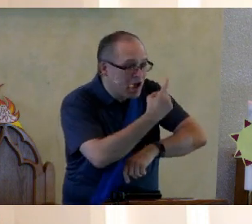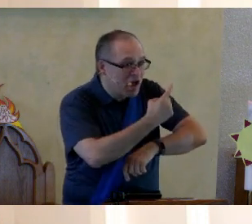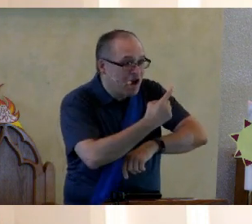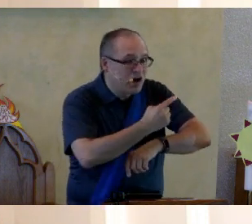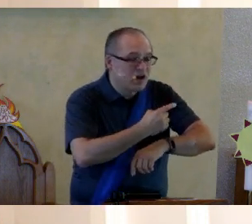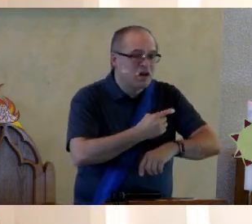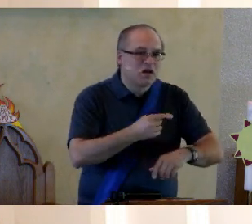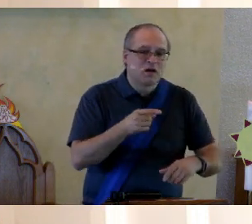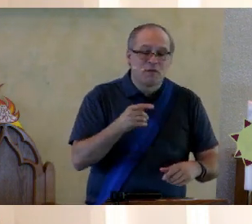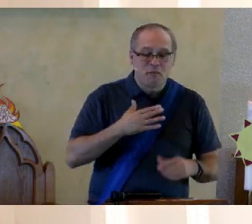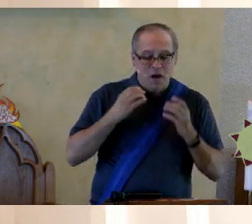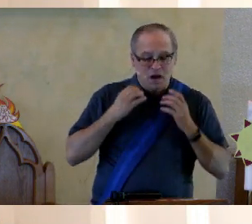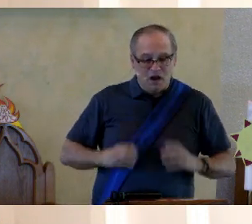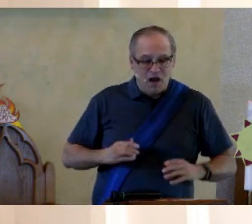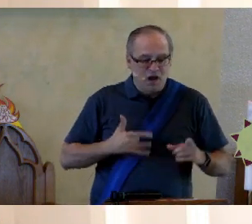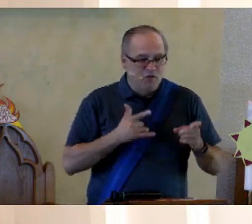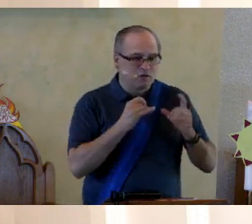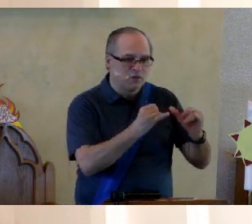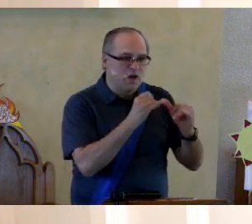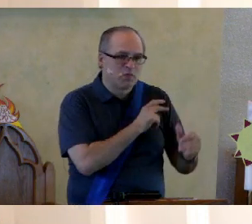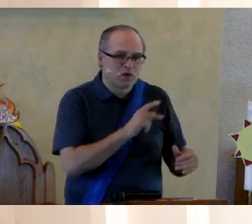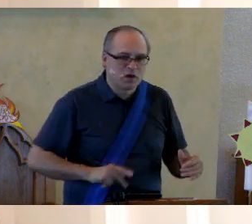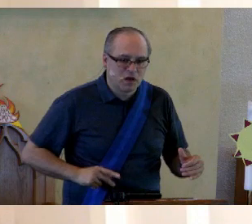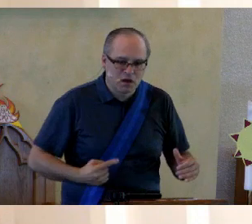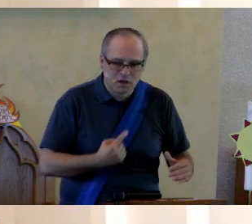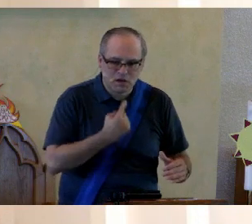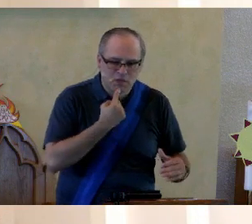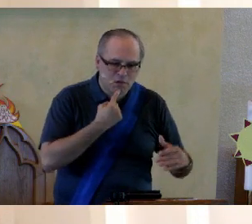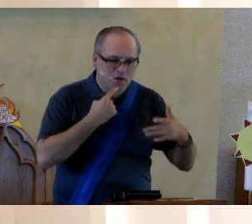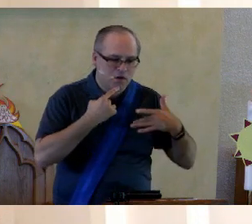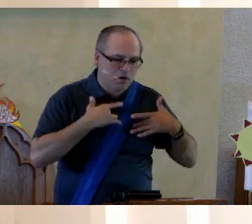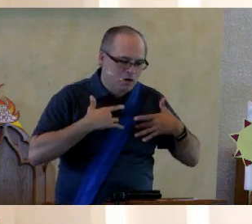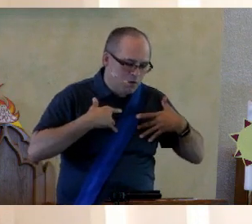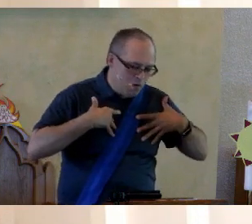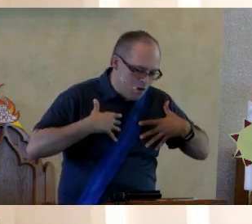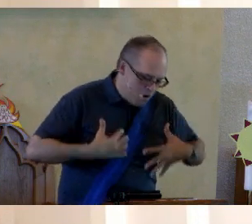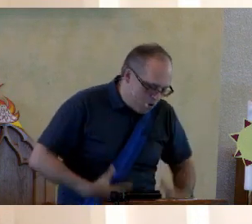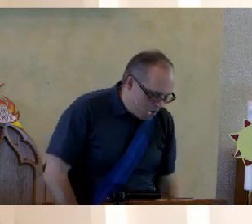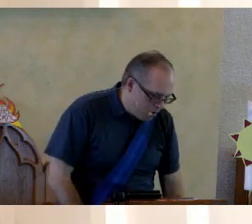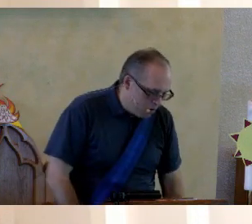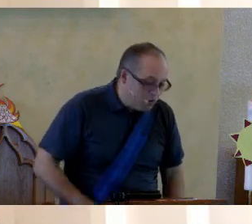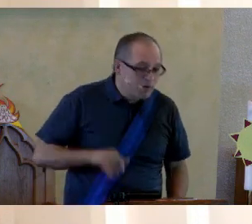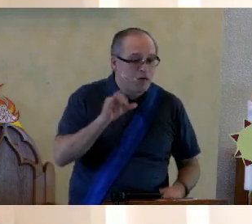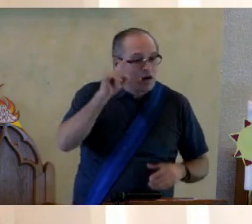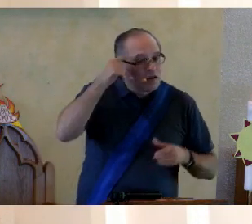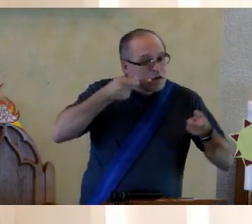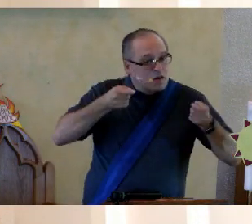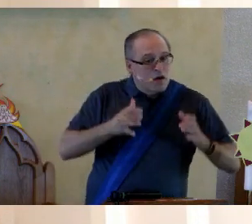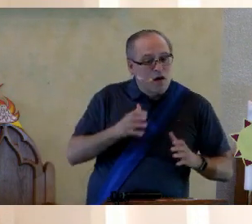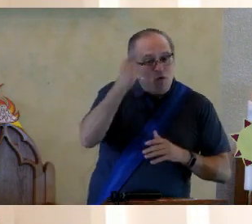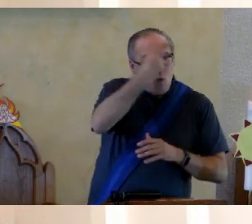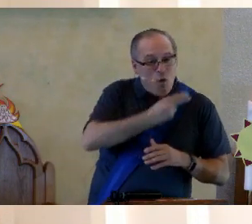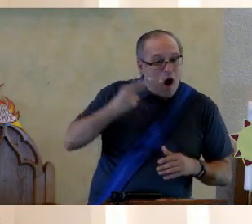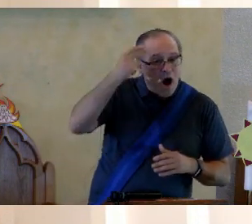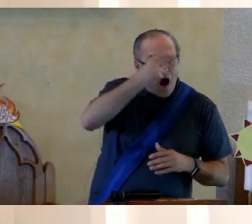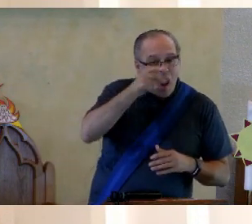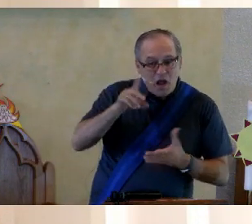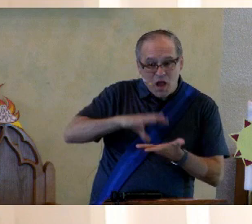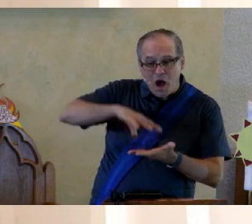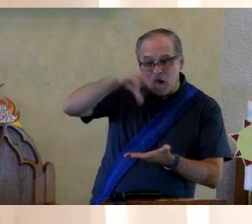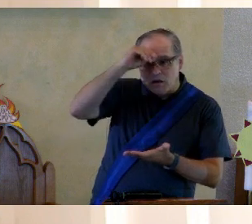they probably also felt just as terrified and defeated as the governor of Hawaii was several years ago when he learned that a